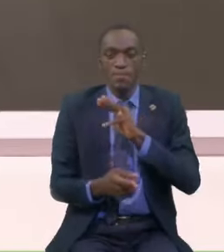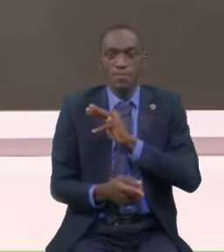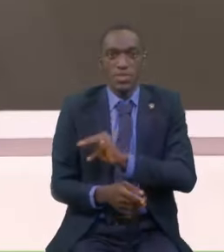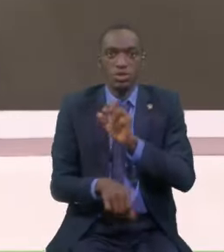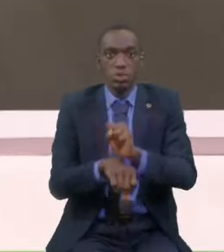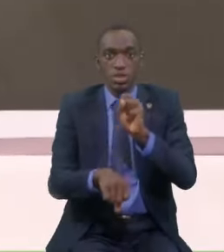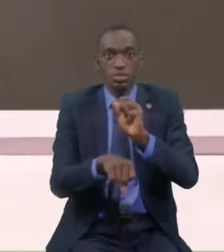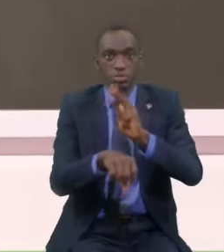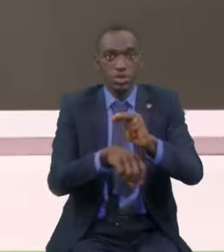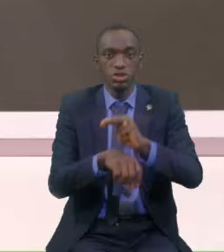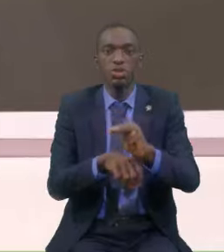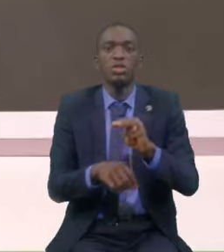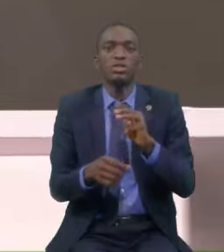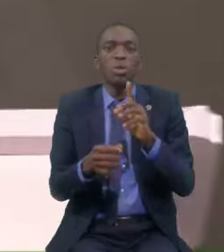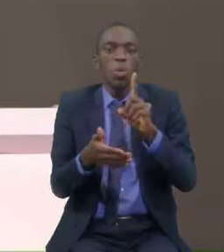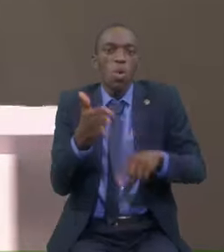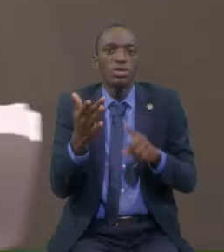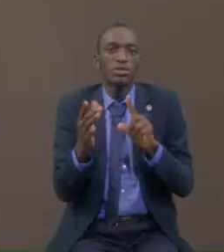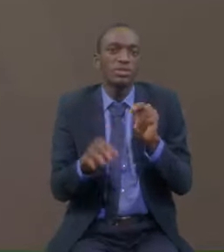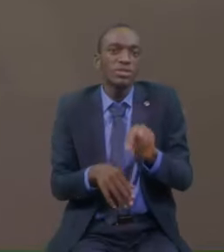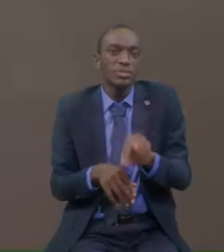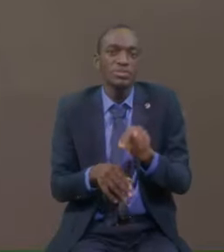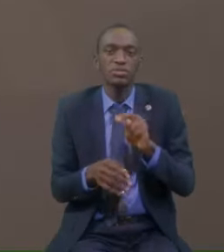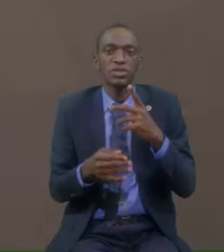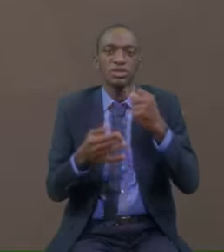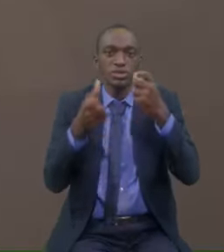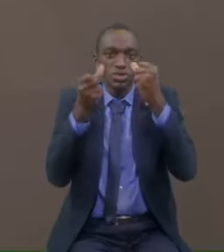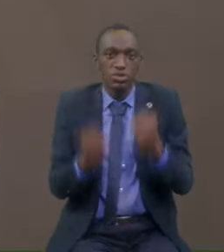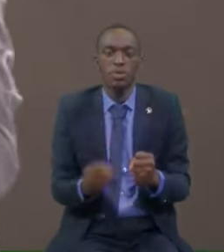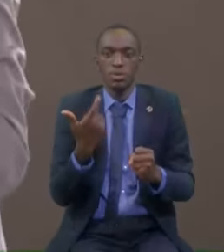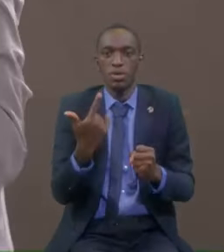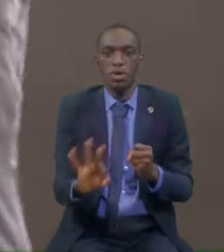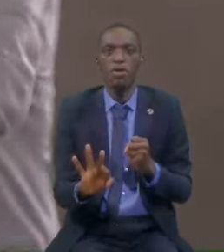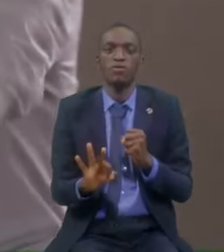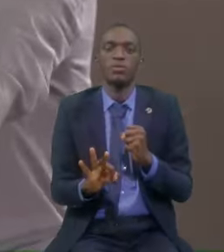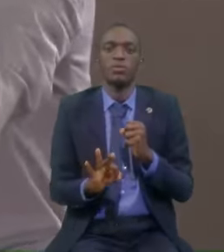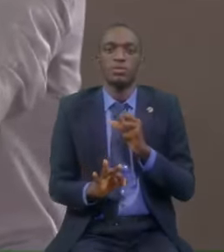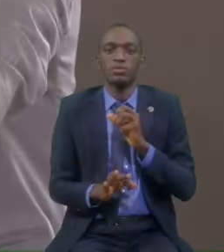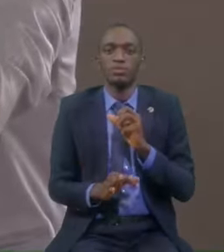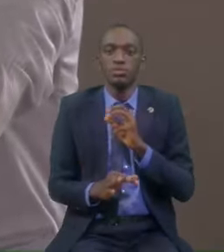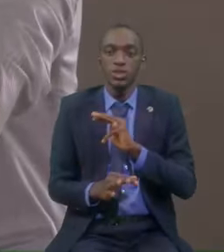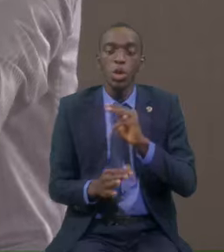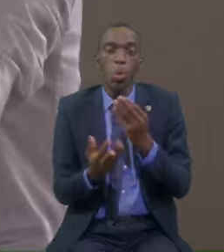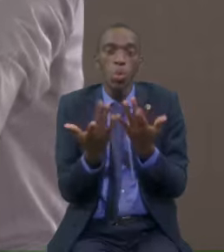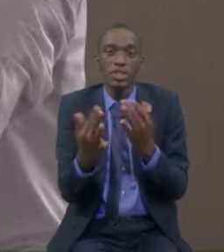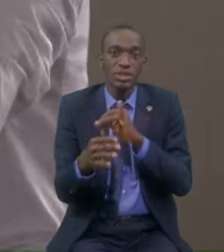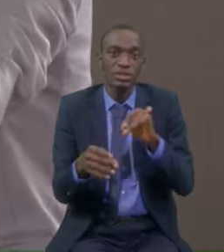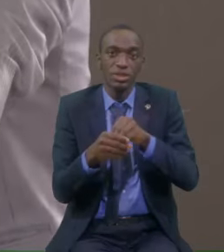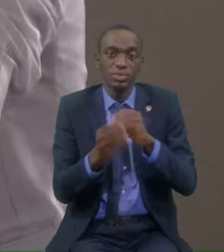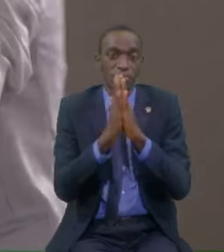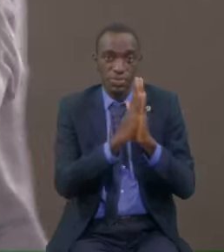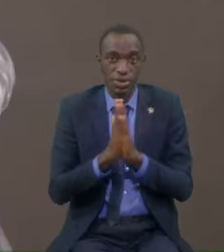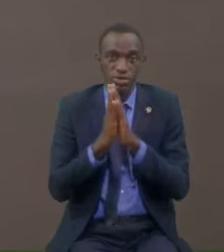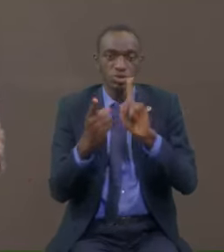Spirit. And in waiting, waiting in prayer to receive that strength, to receive